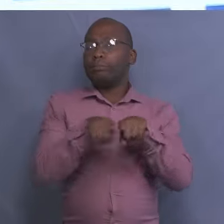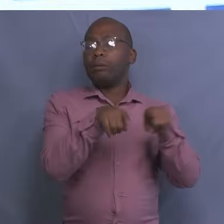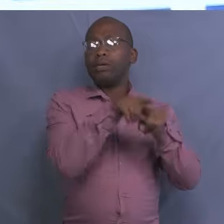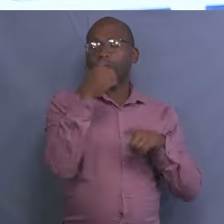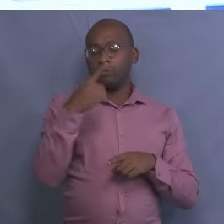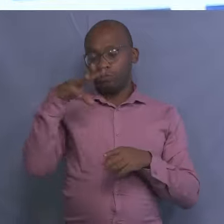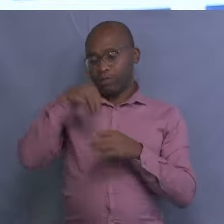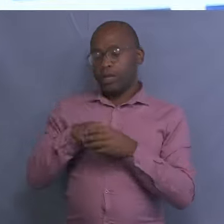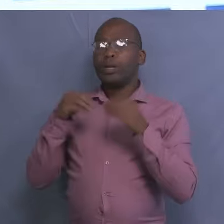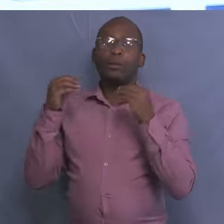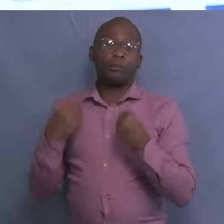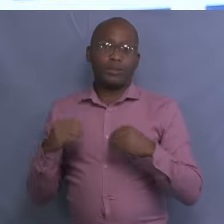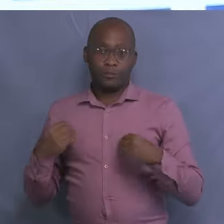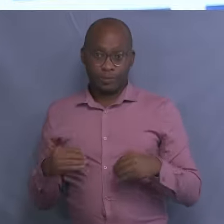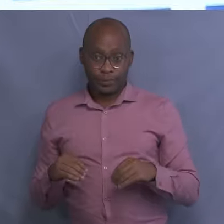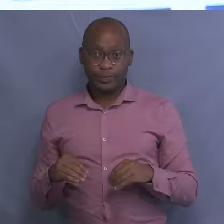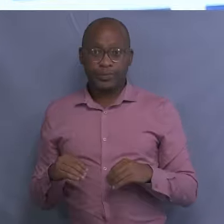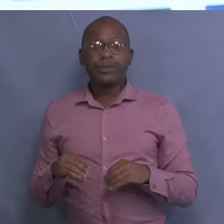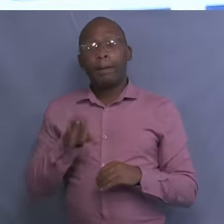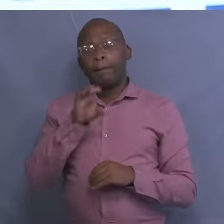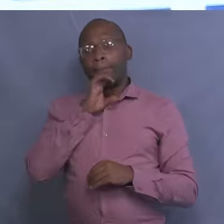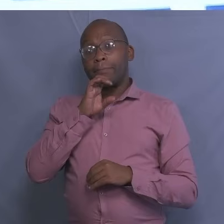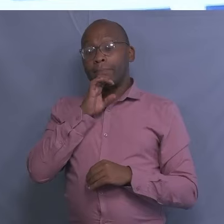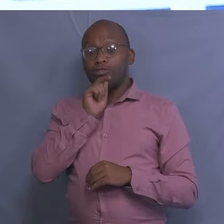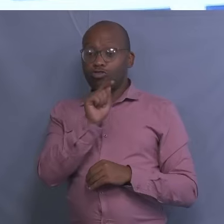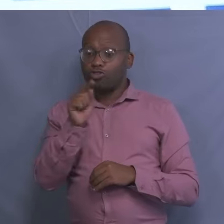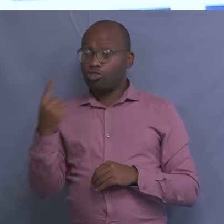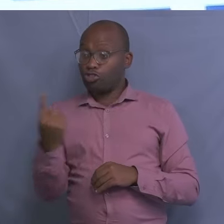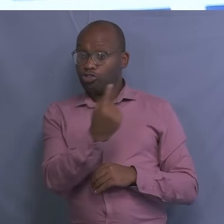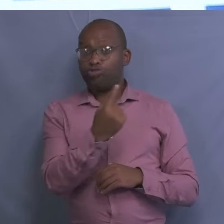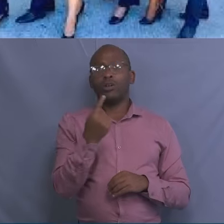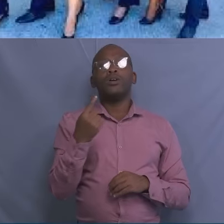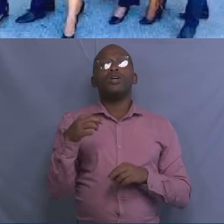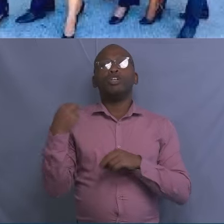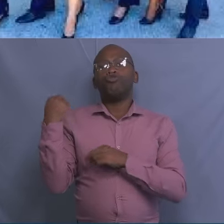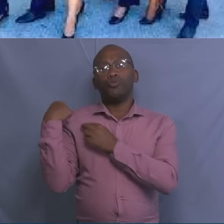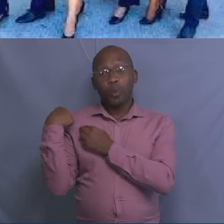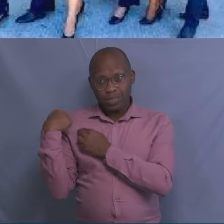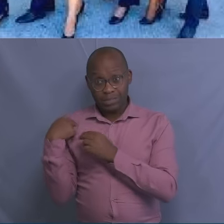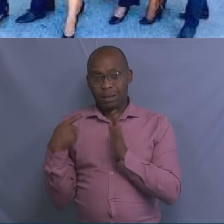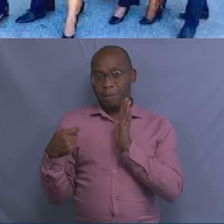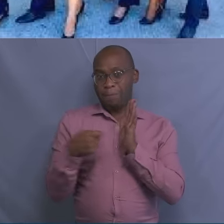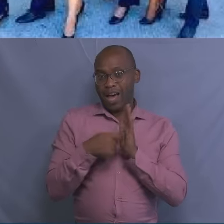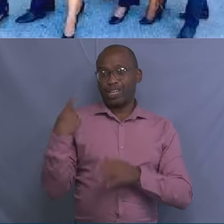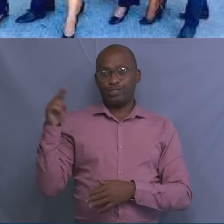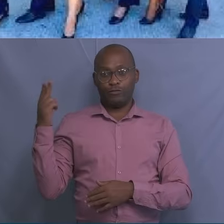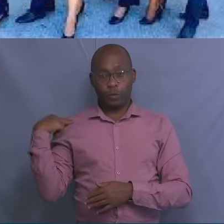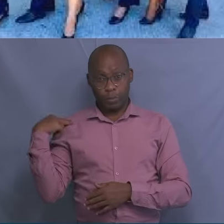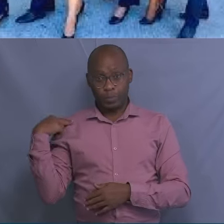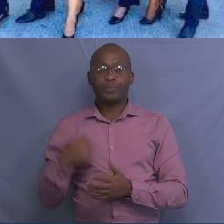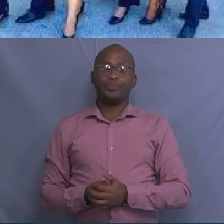50%, the staff member will be responsible for paying for that 50%. Then when it comes to the